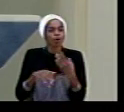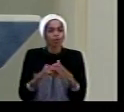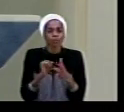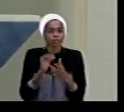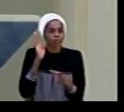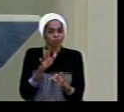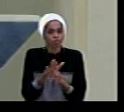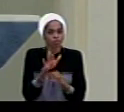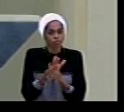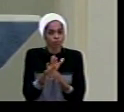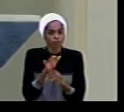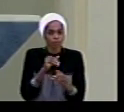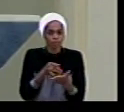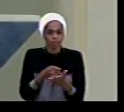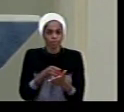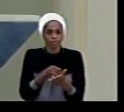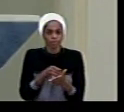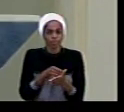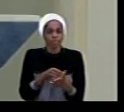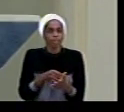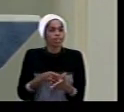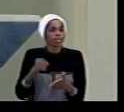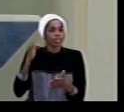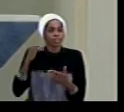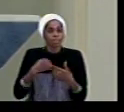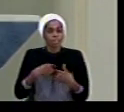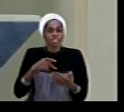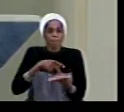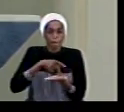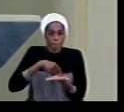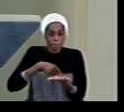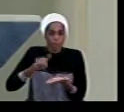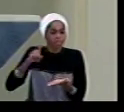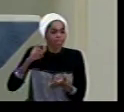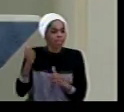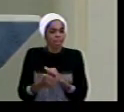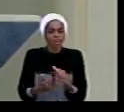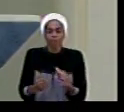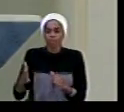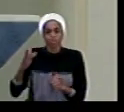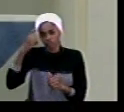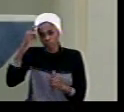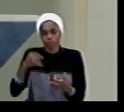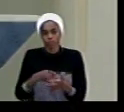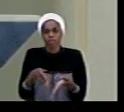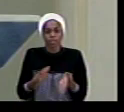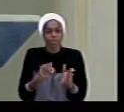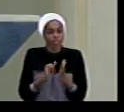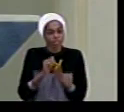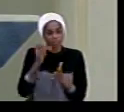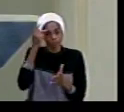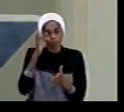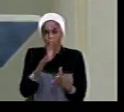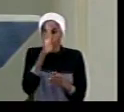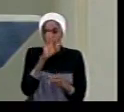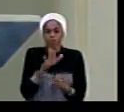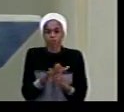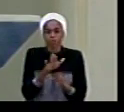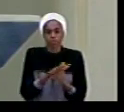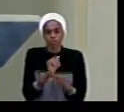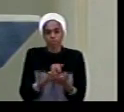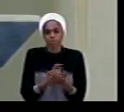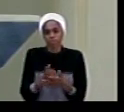it. He has paid everything for it. Let that purpose be fulfilled. The purpose of